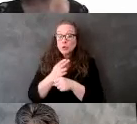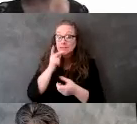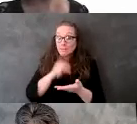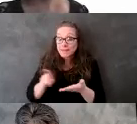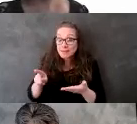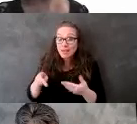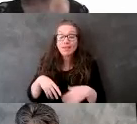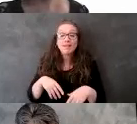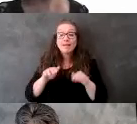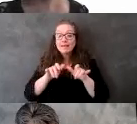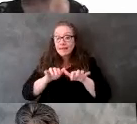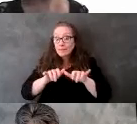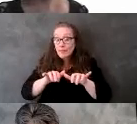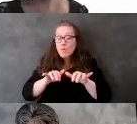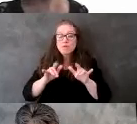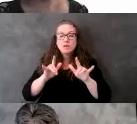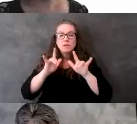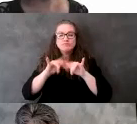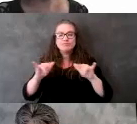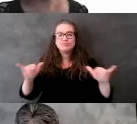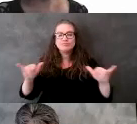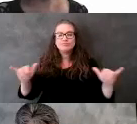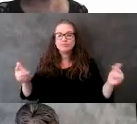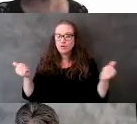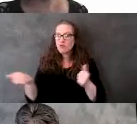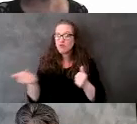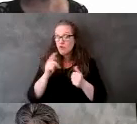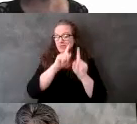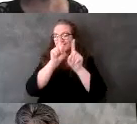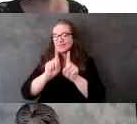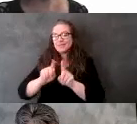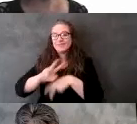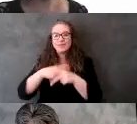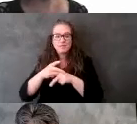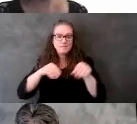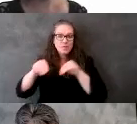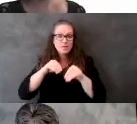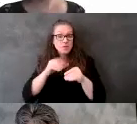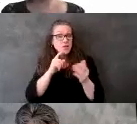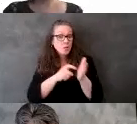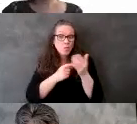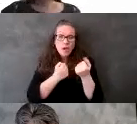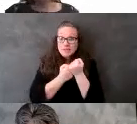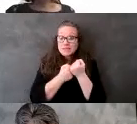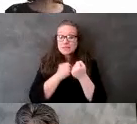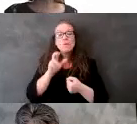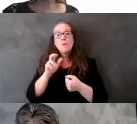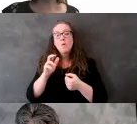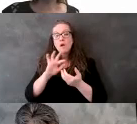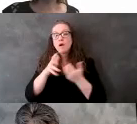keyboarding, those kinds of things. Those are all mobility disabilities that may require assistance or accommodation.